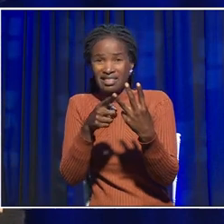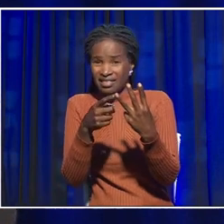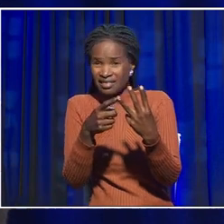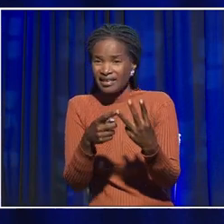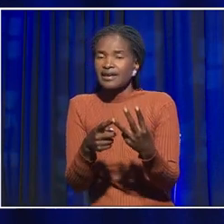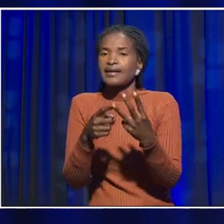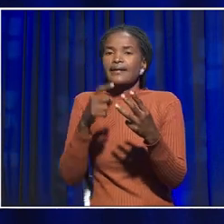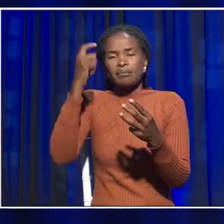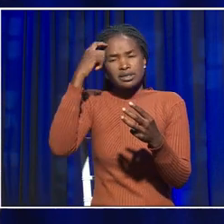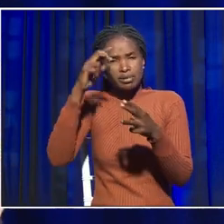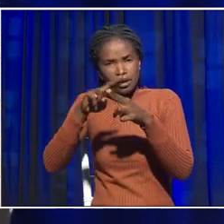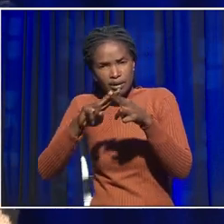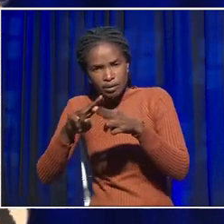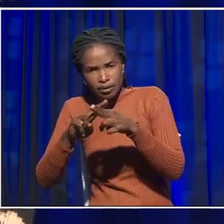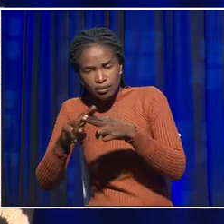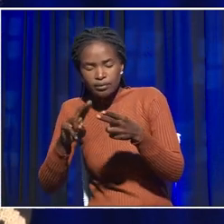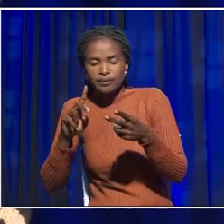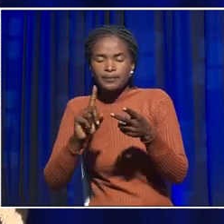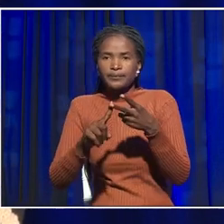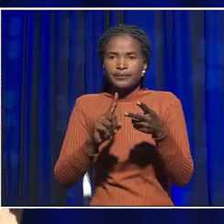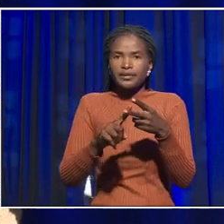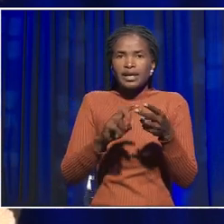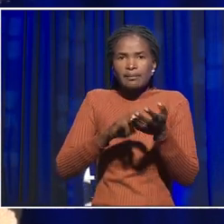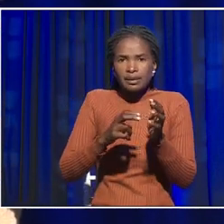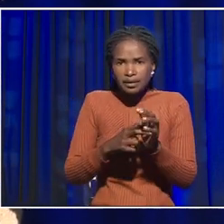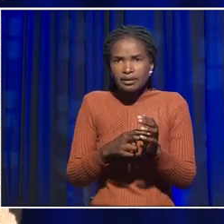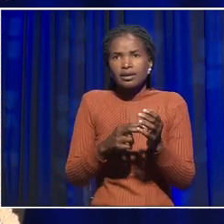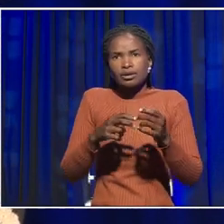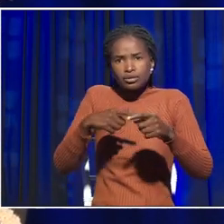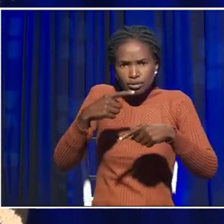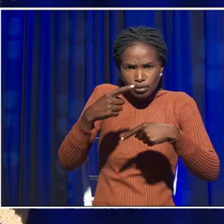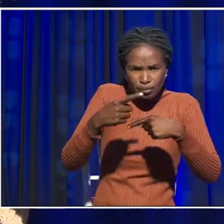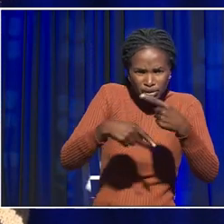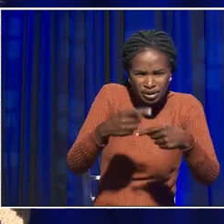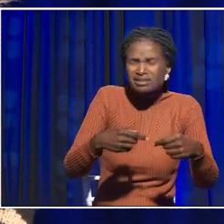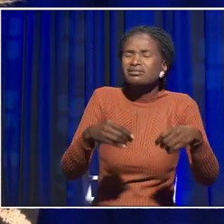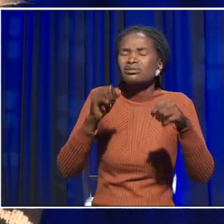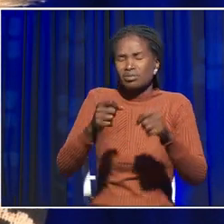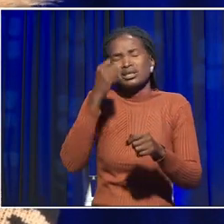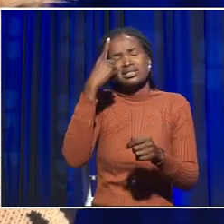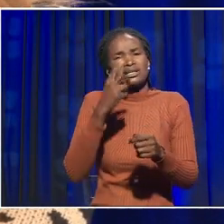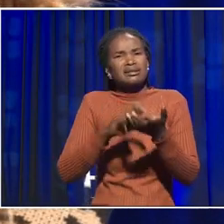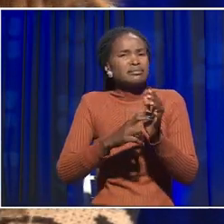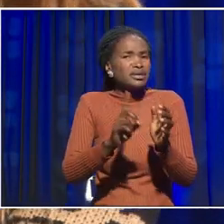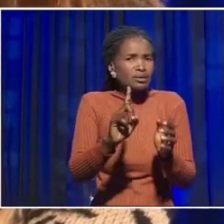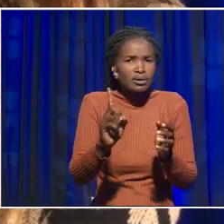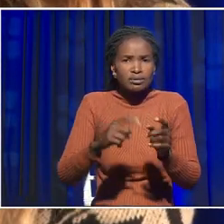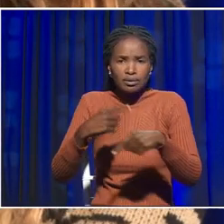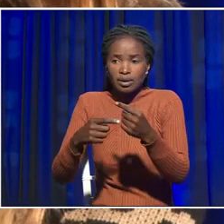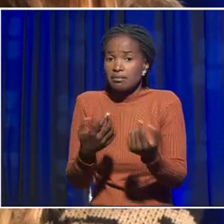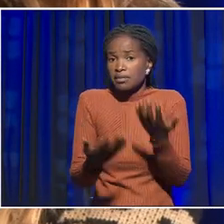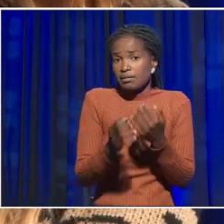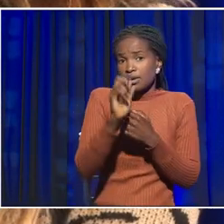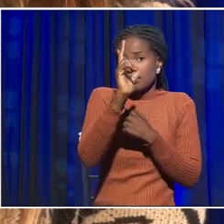having to take care of the mindset and of the culture, making sure that the processes make sense, and actually whoever is